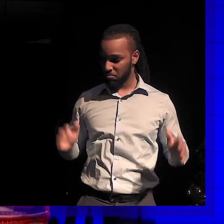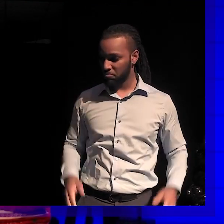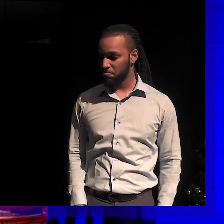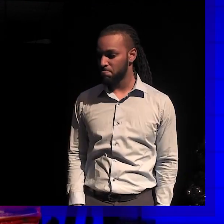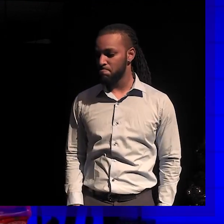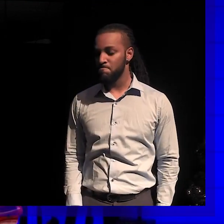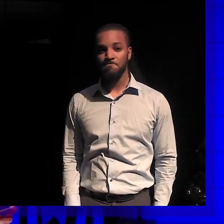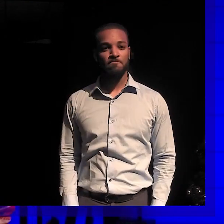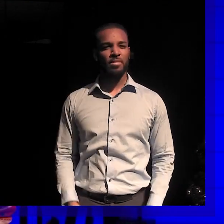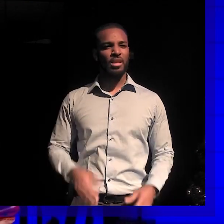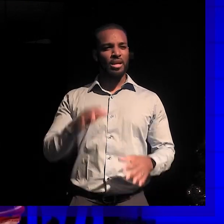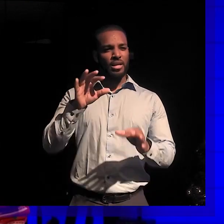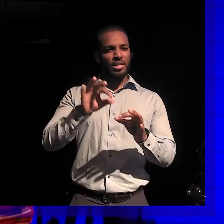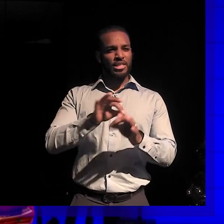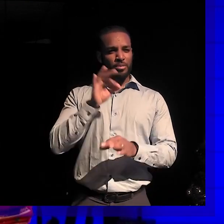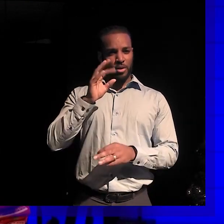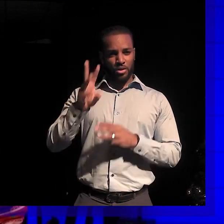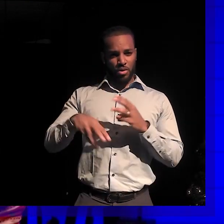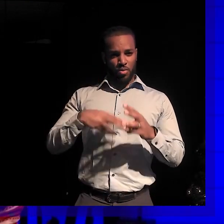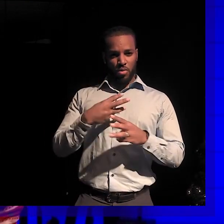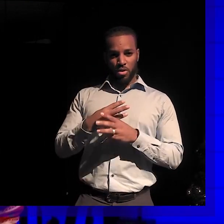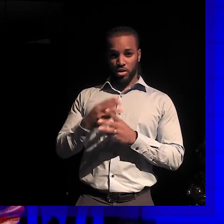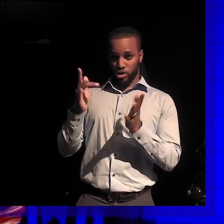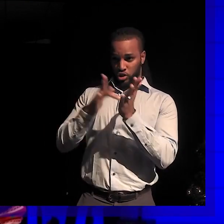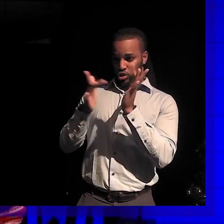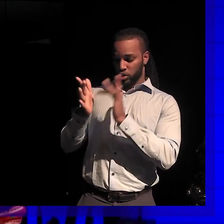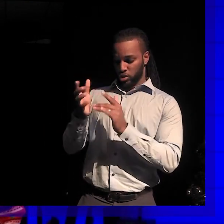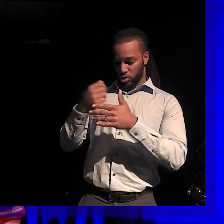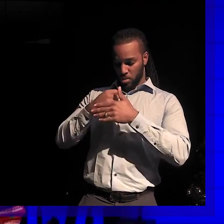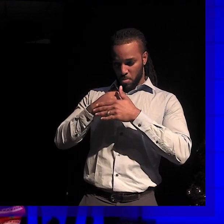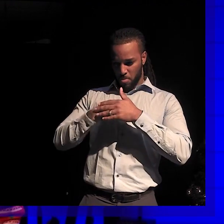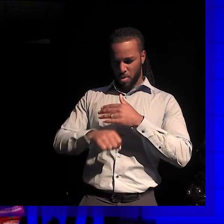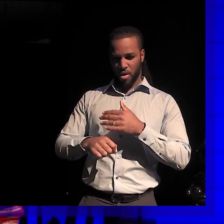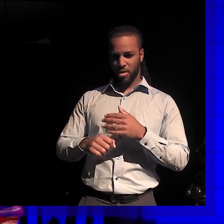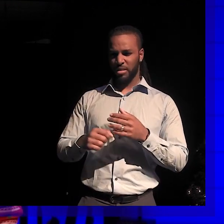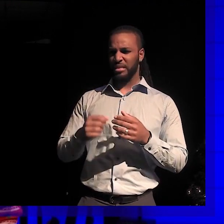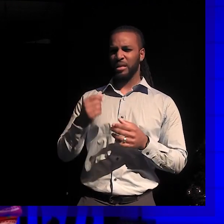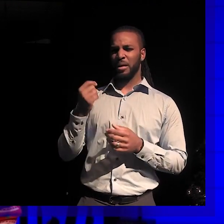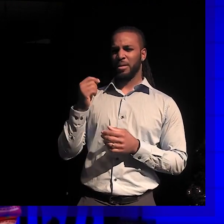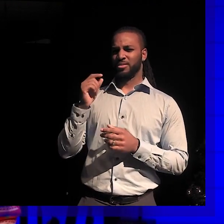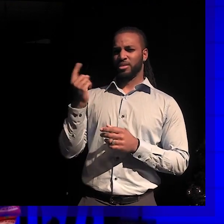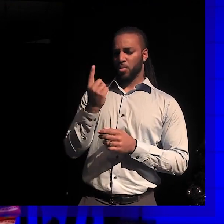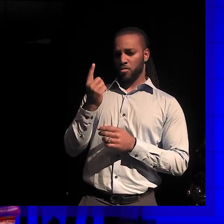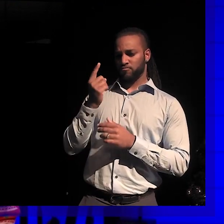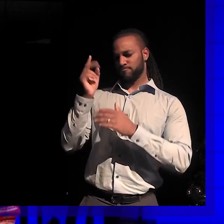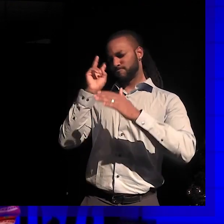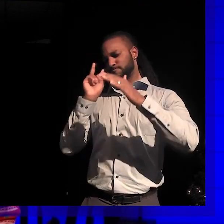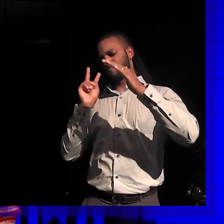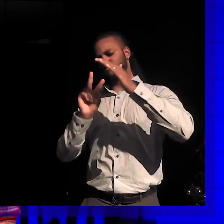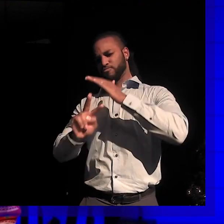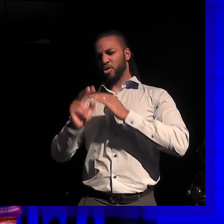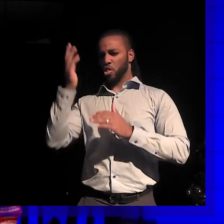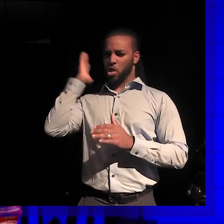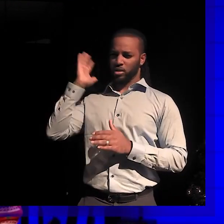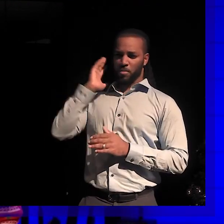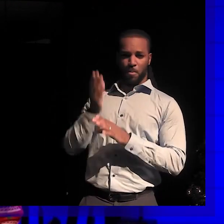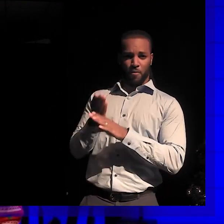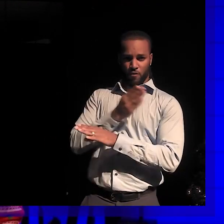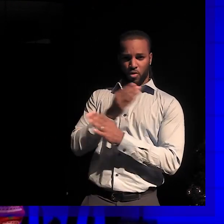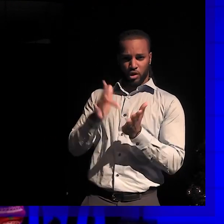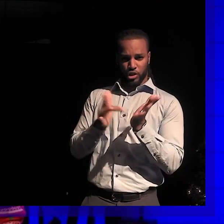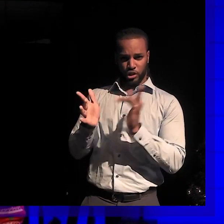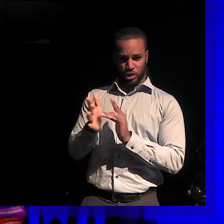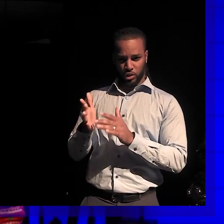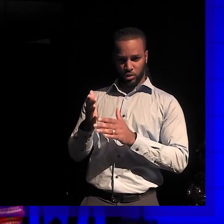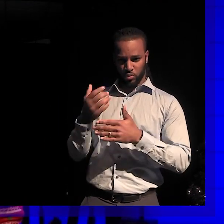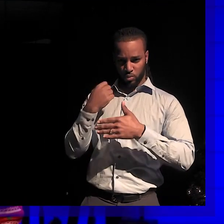In the spiritual realm, the birth of Jesus was foretold a couple years before Jesus came. God sent his son